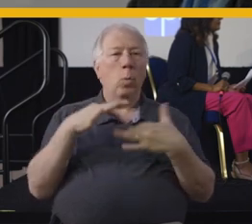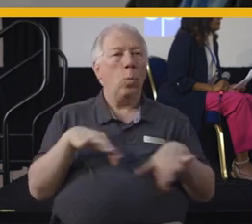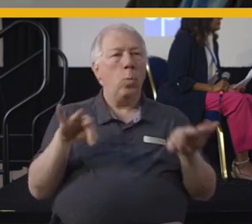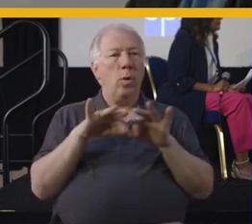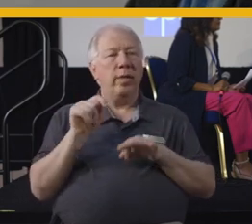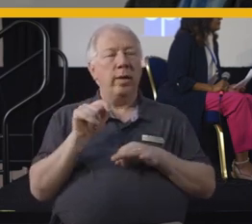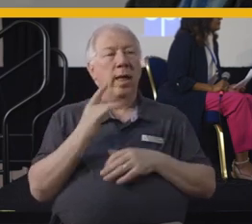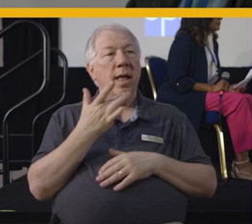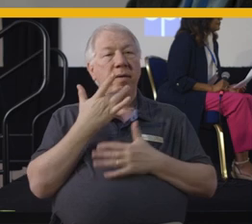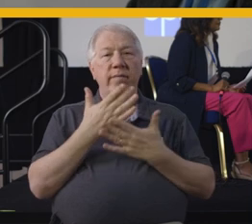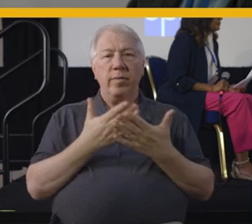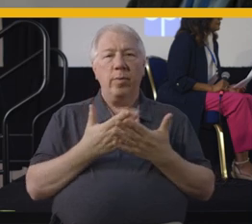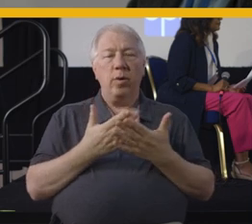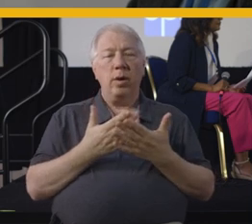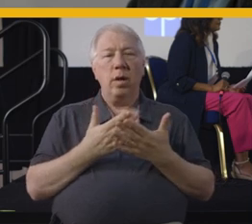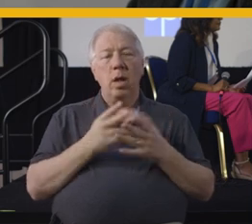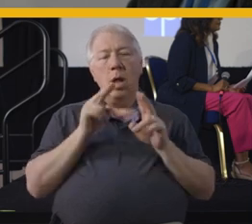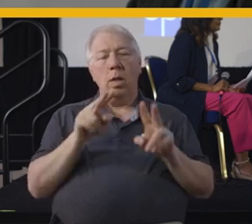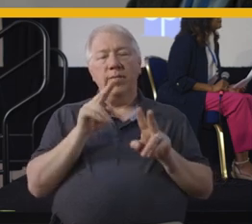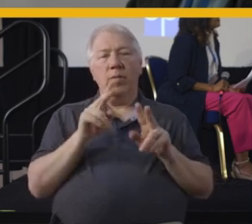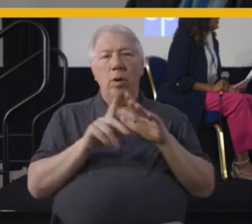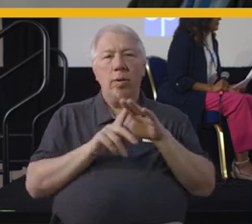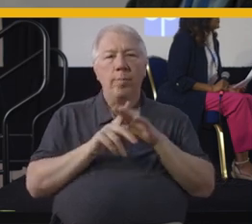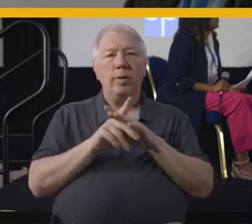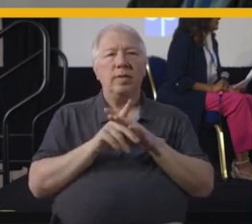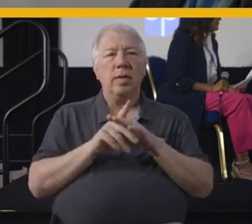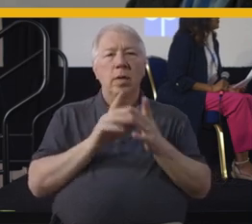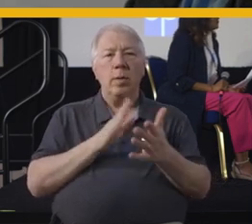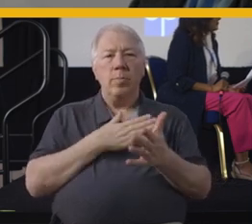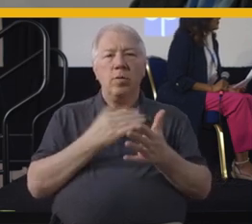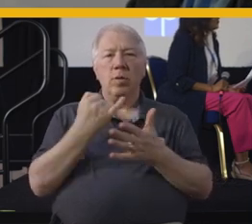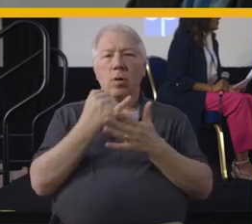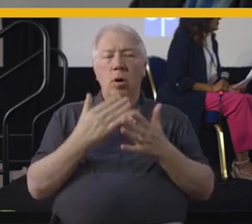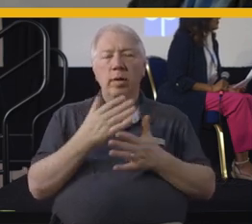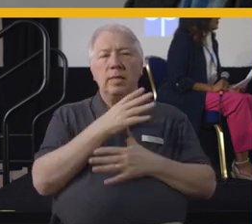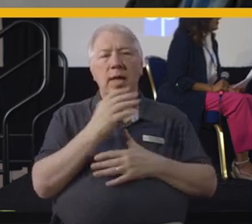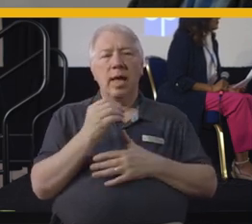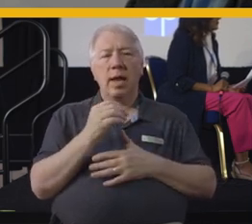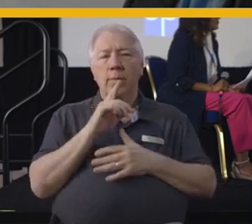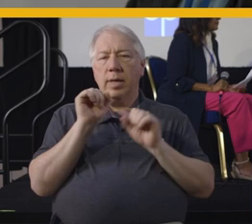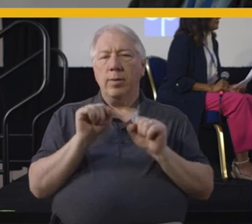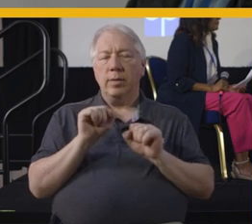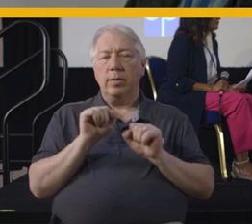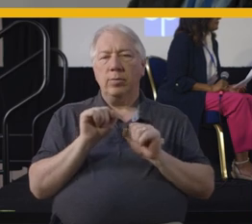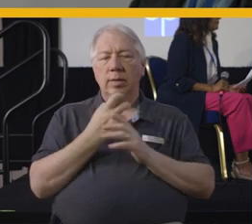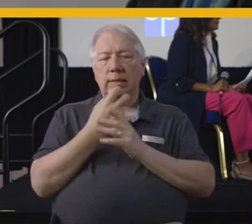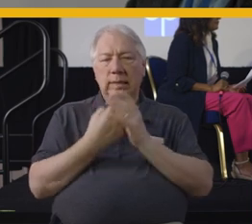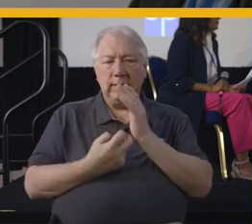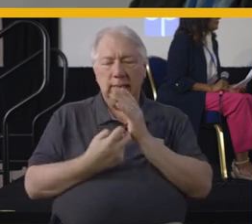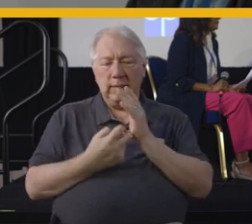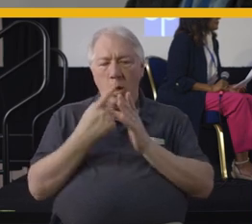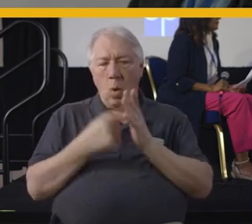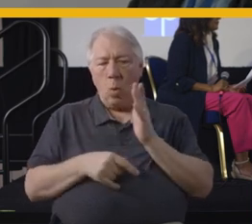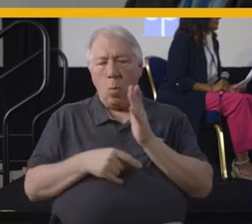favorite part was really looking for emerging musical artists and being able to dig into what it